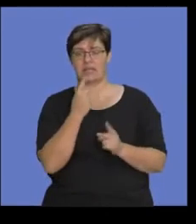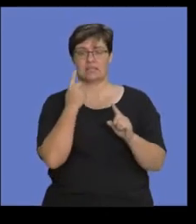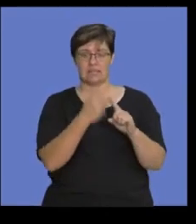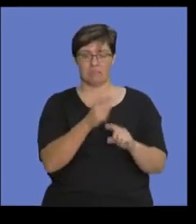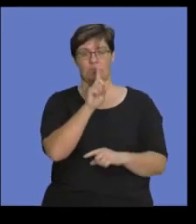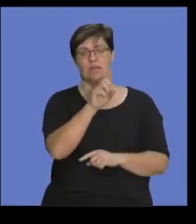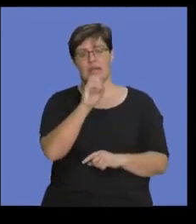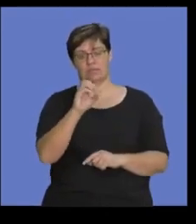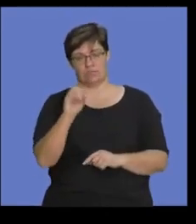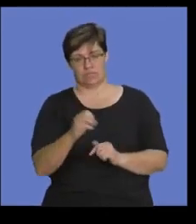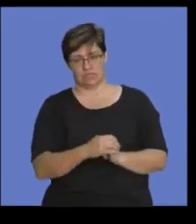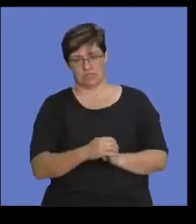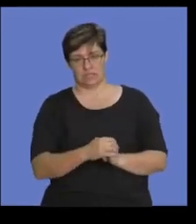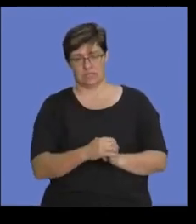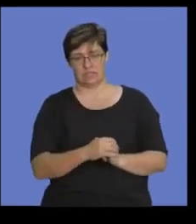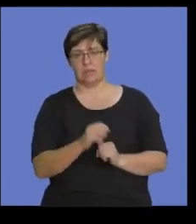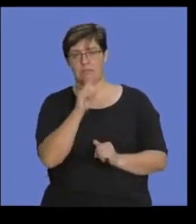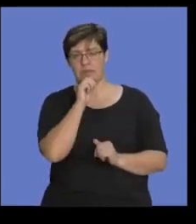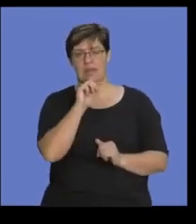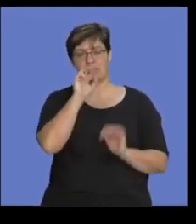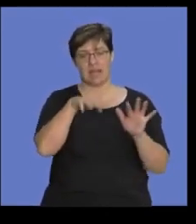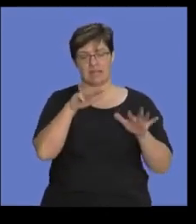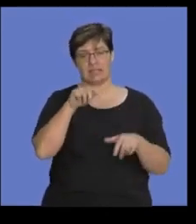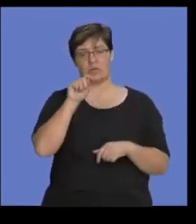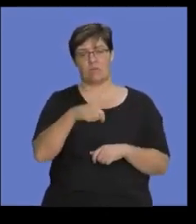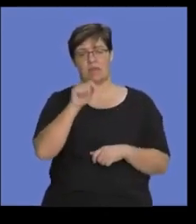You multiply this by 100, it means that's